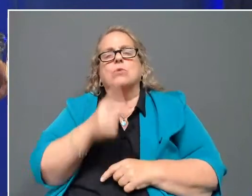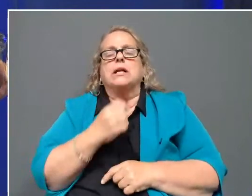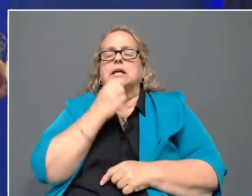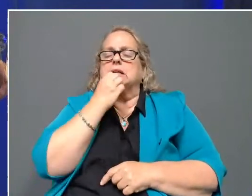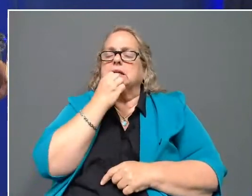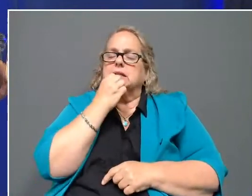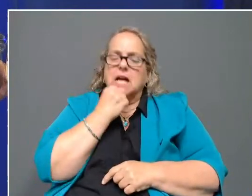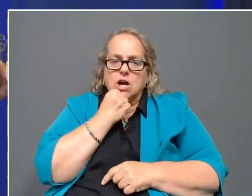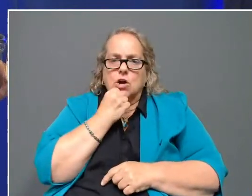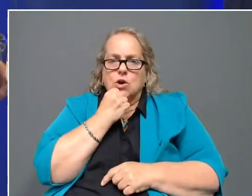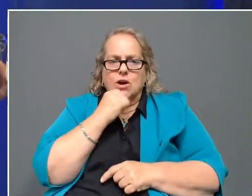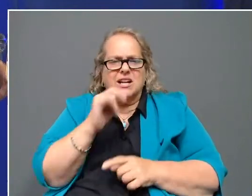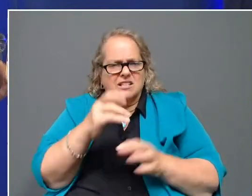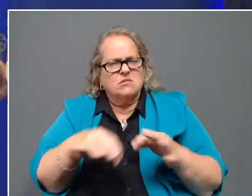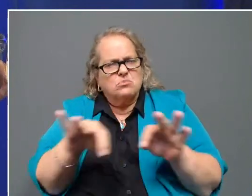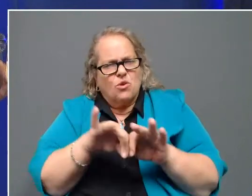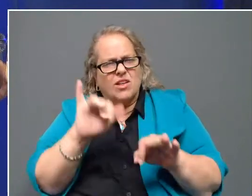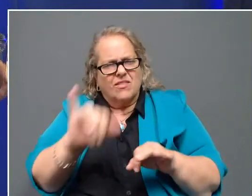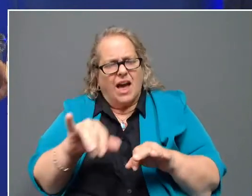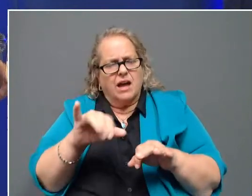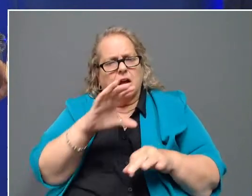care.